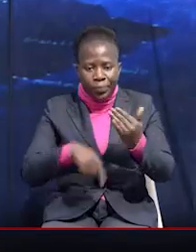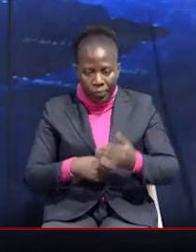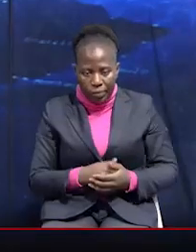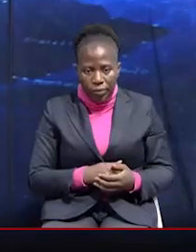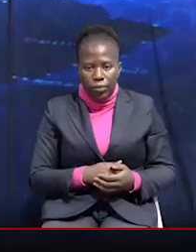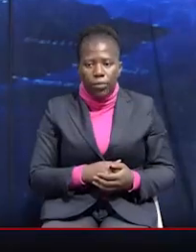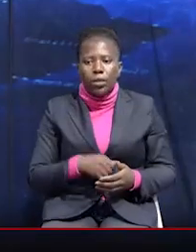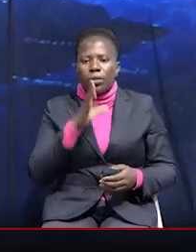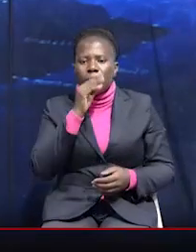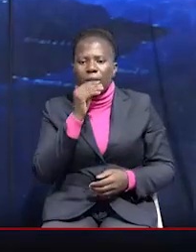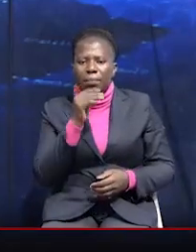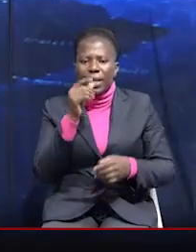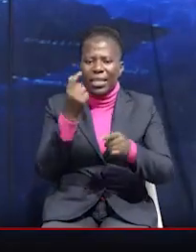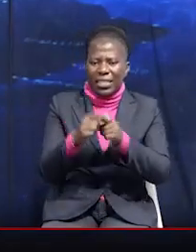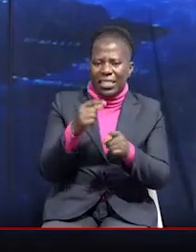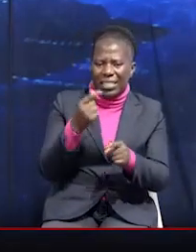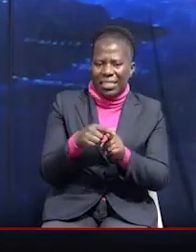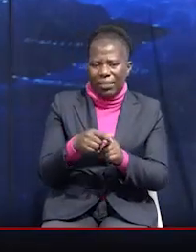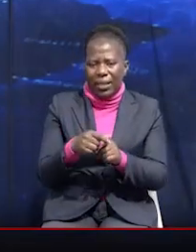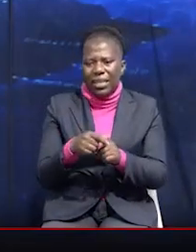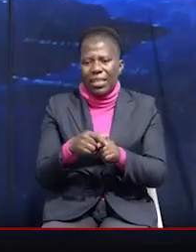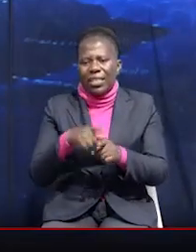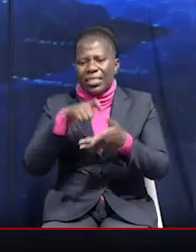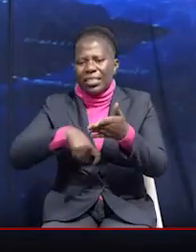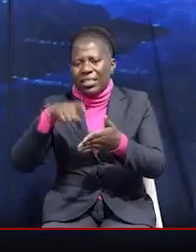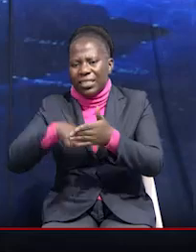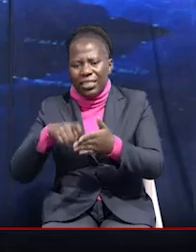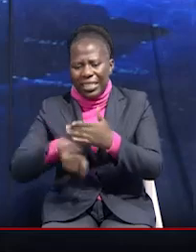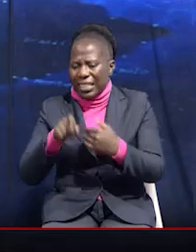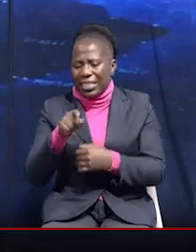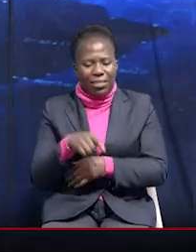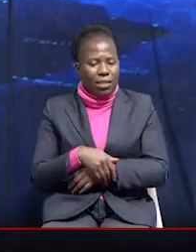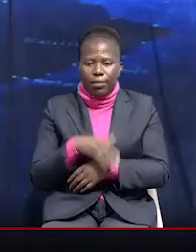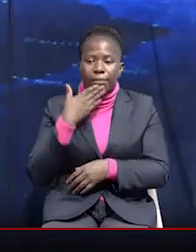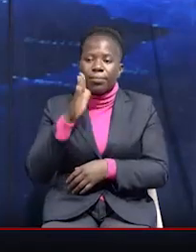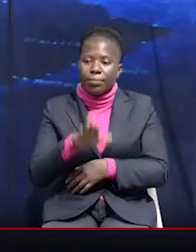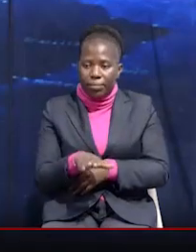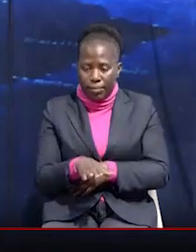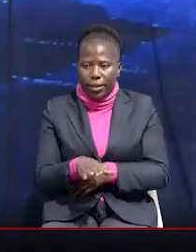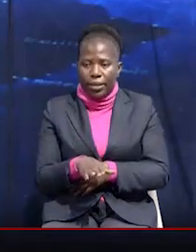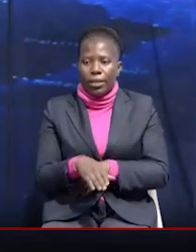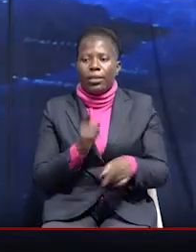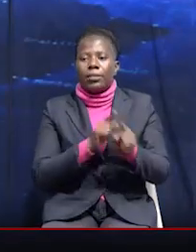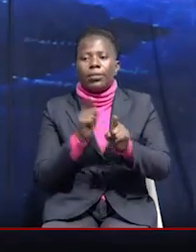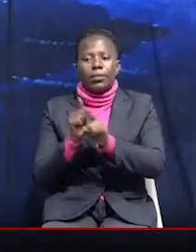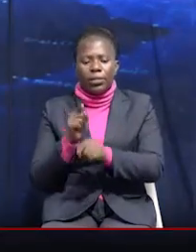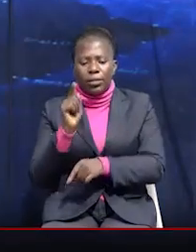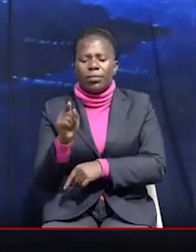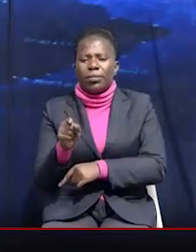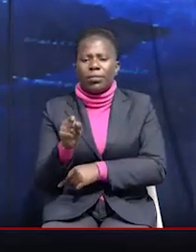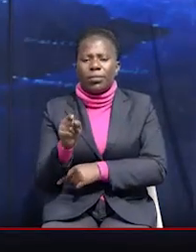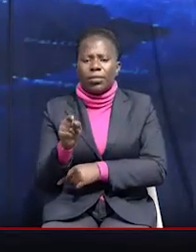the post-December effect are quite aggressive, and that does not even sit very well even across